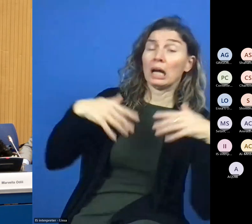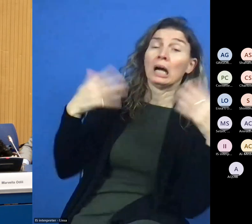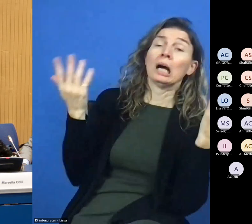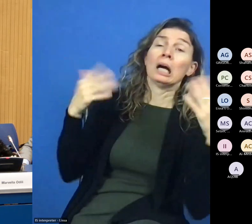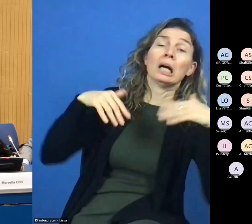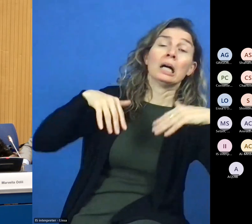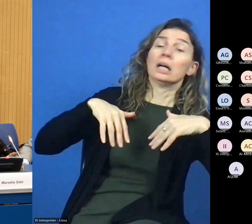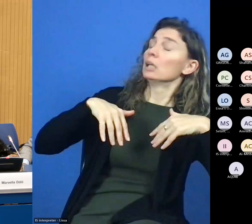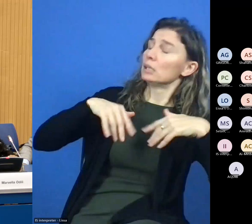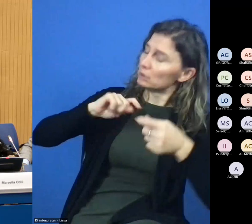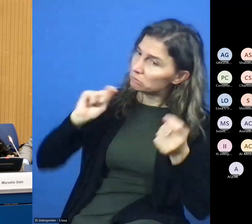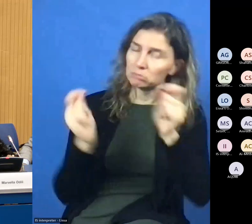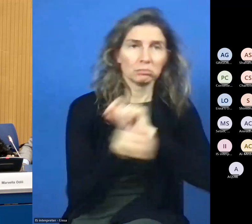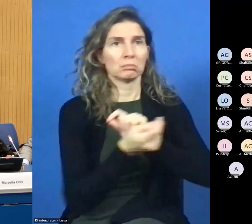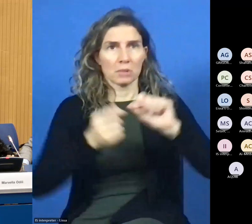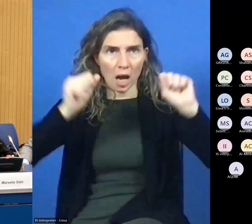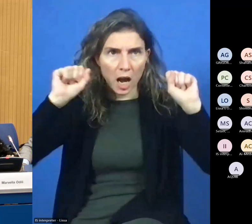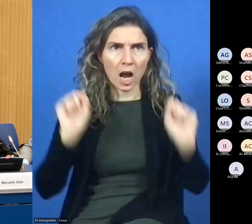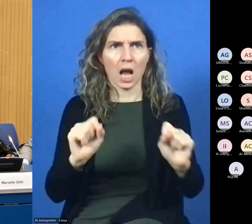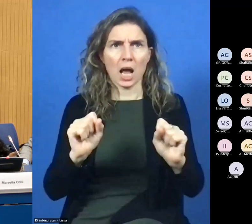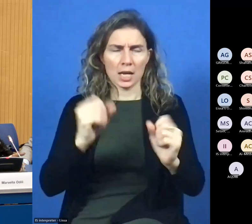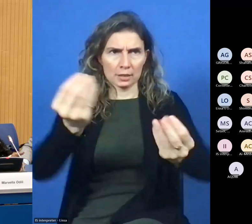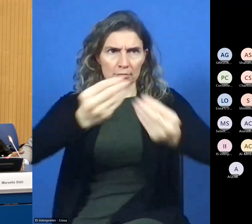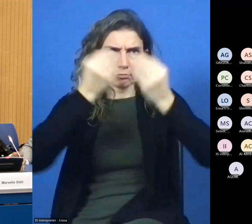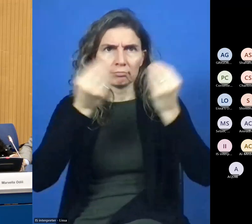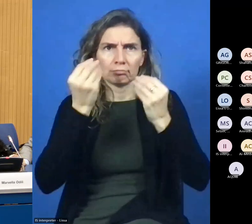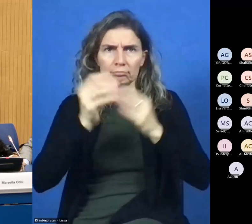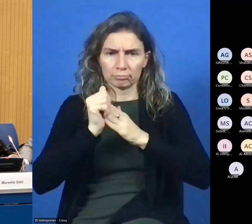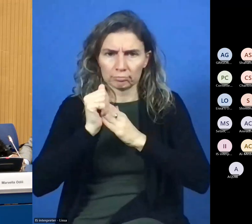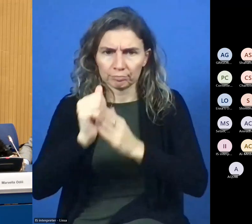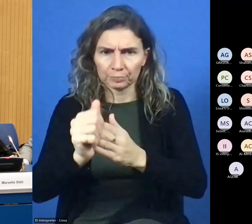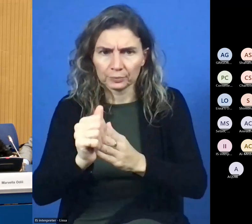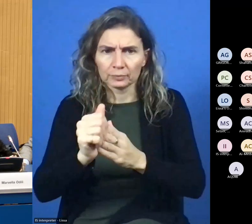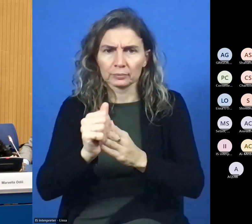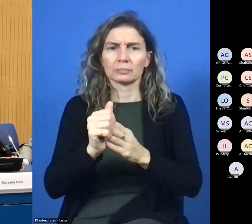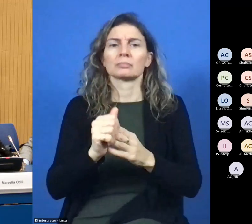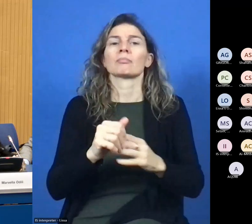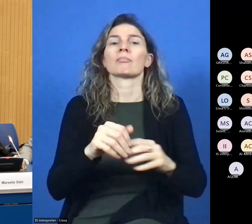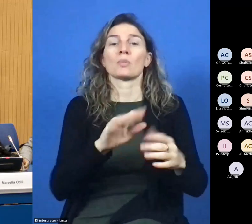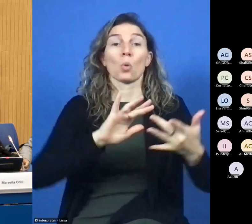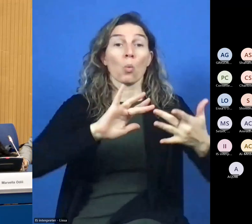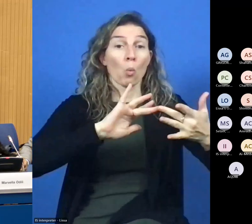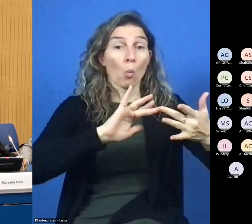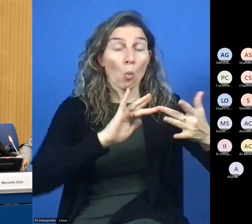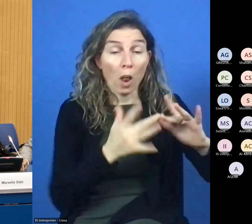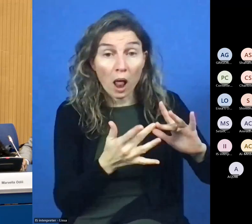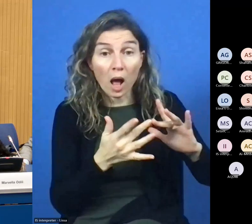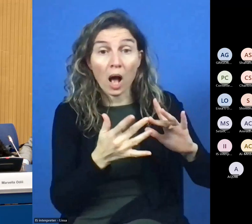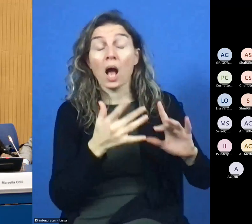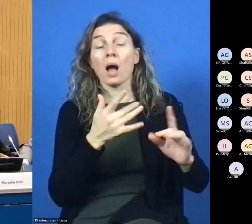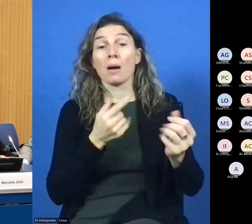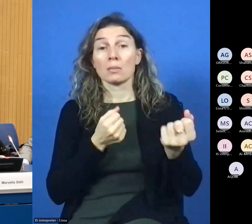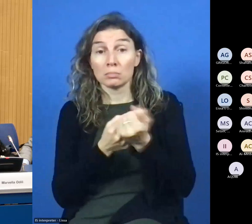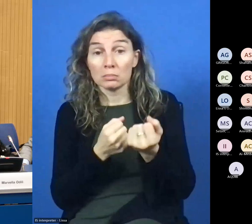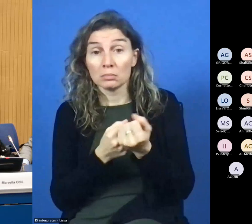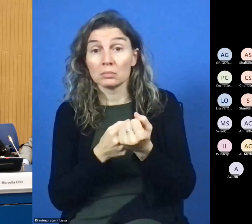lives through in-person and online training and support, such as psychosocial and mentorship